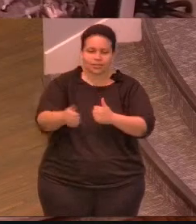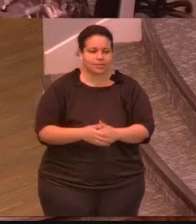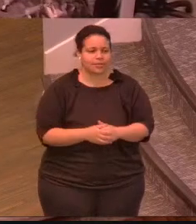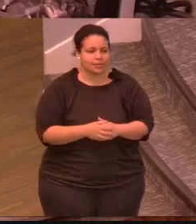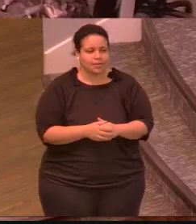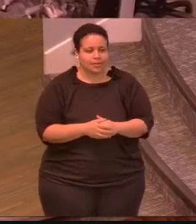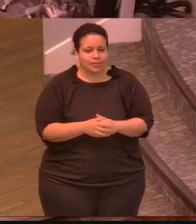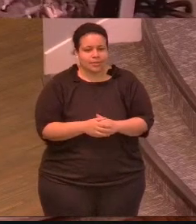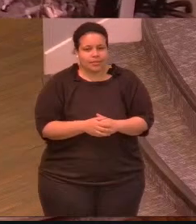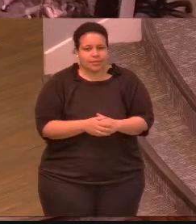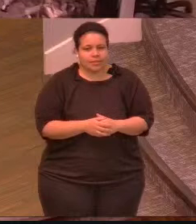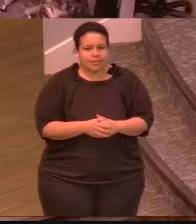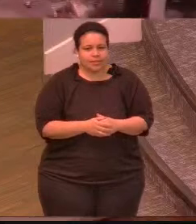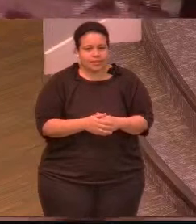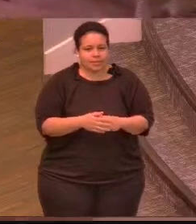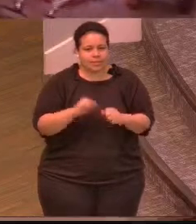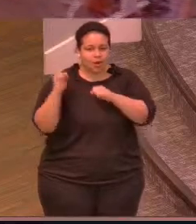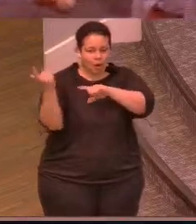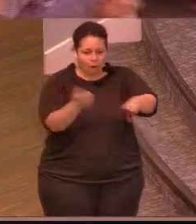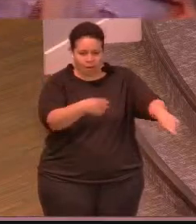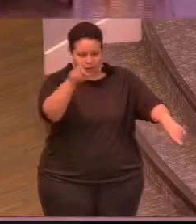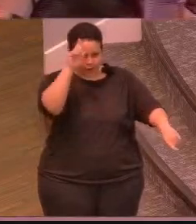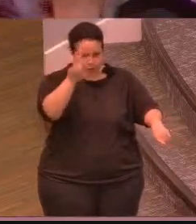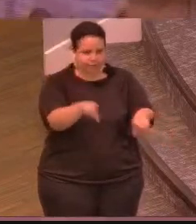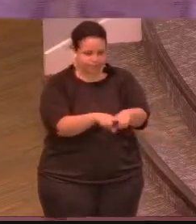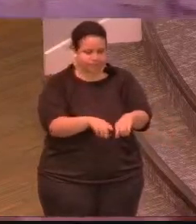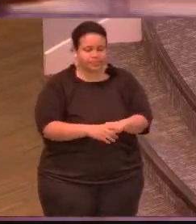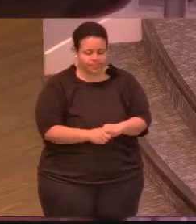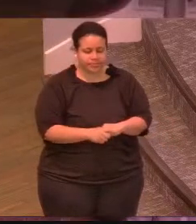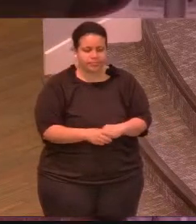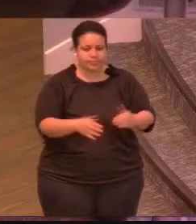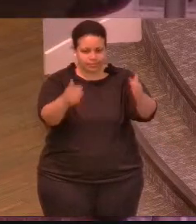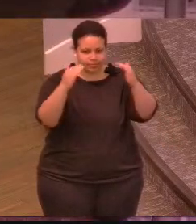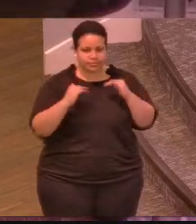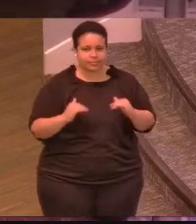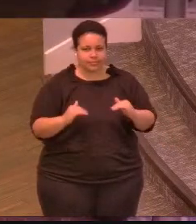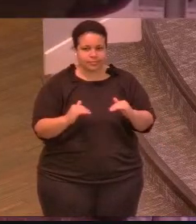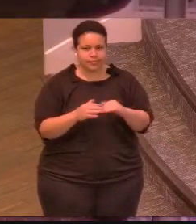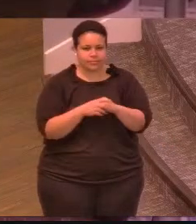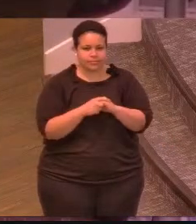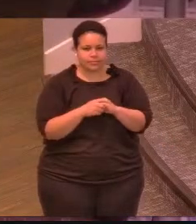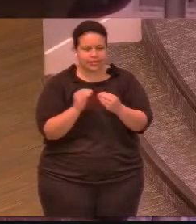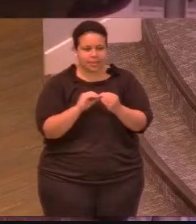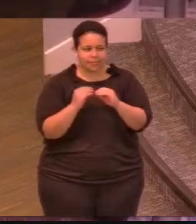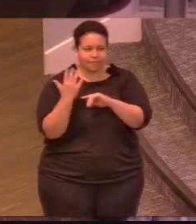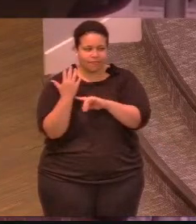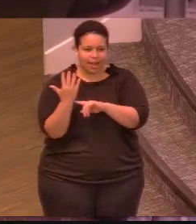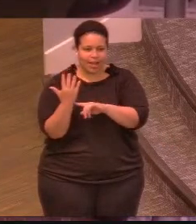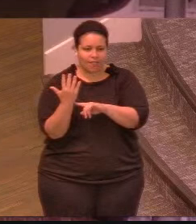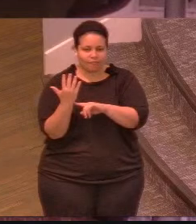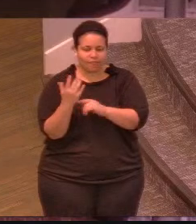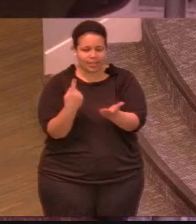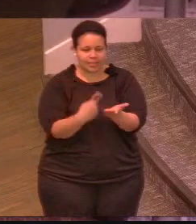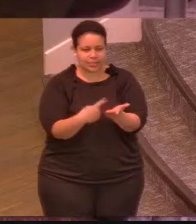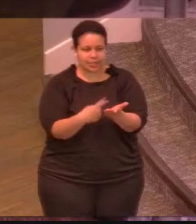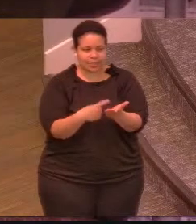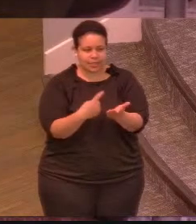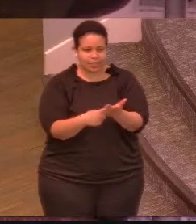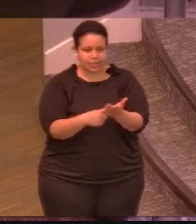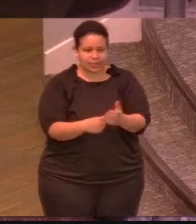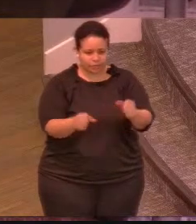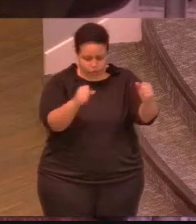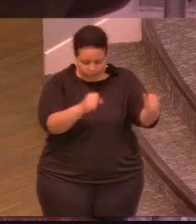unanimously. Next, we will move to item number 5, discussion of strategic